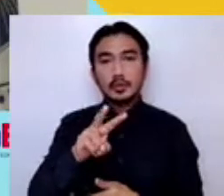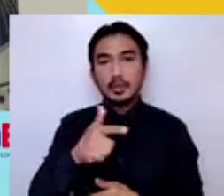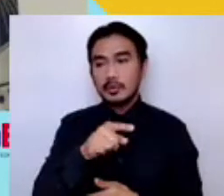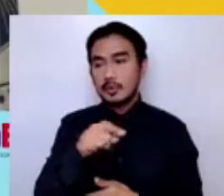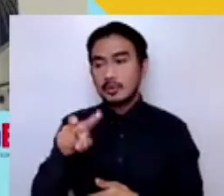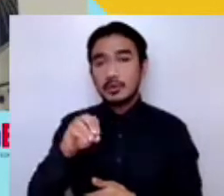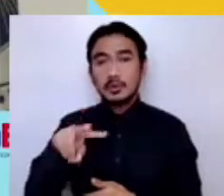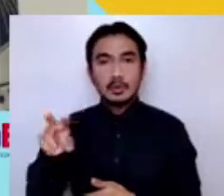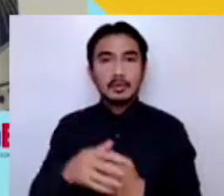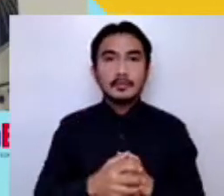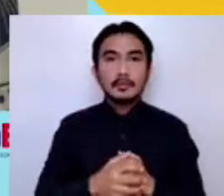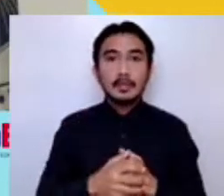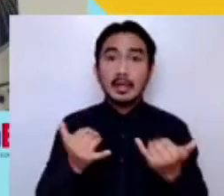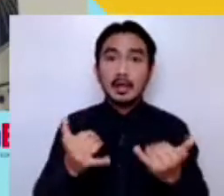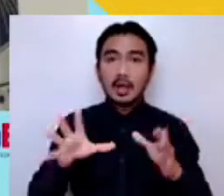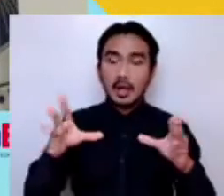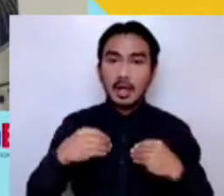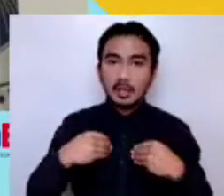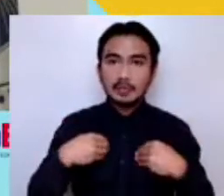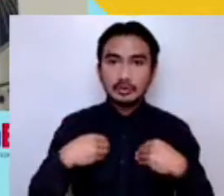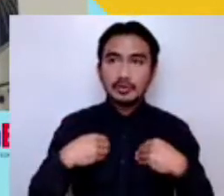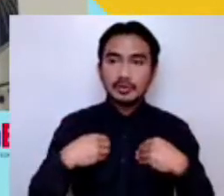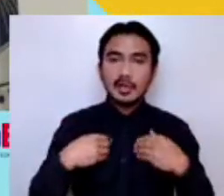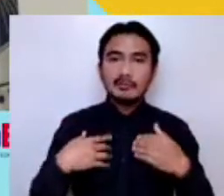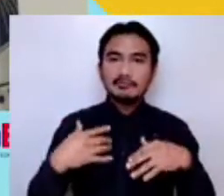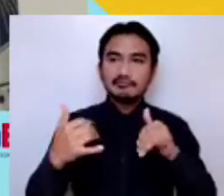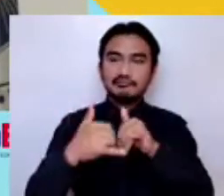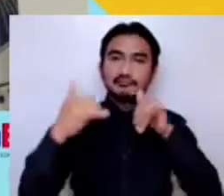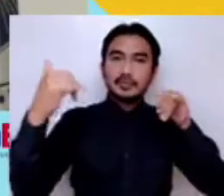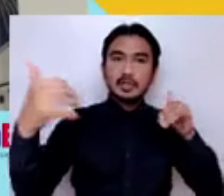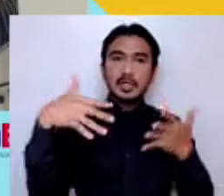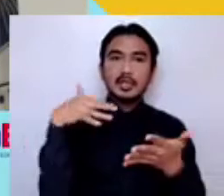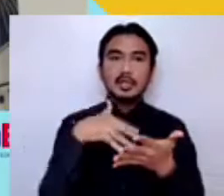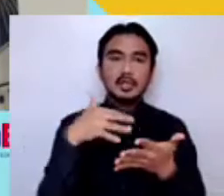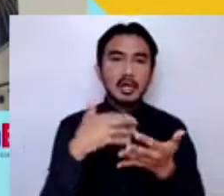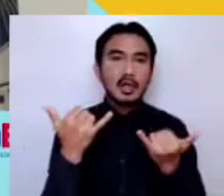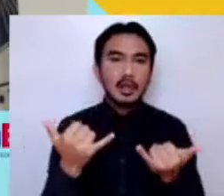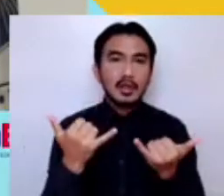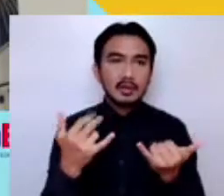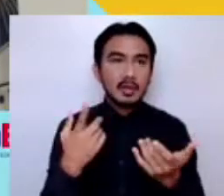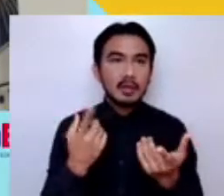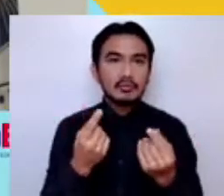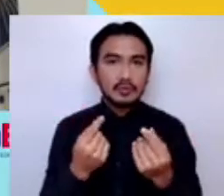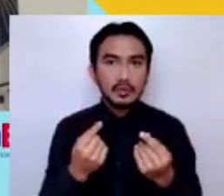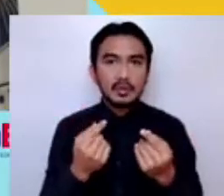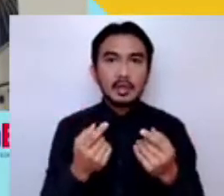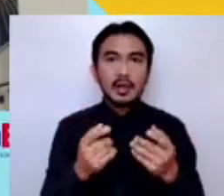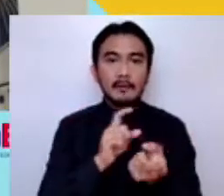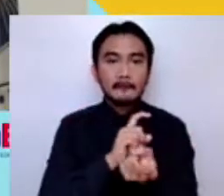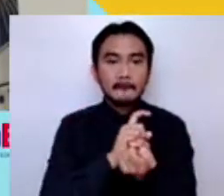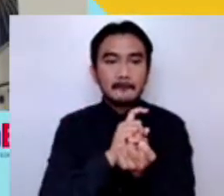adoption of distance learning, alternative strategies, and now the gradual shift back to